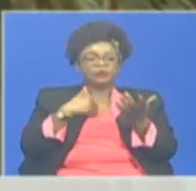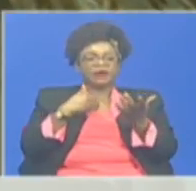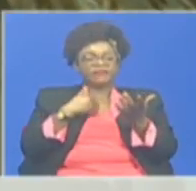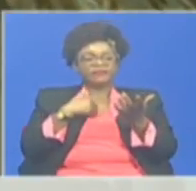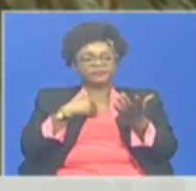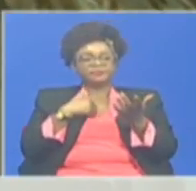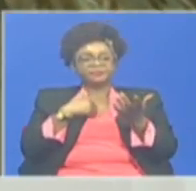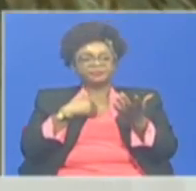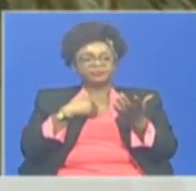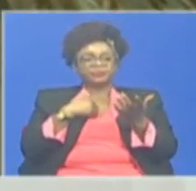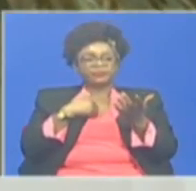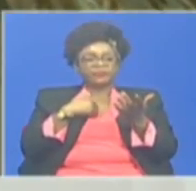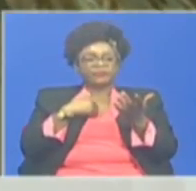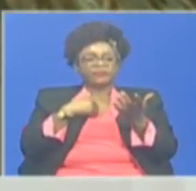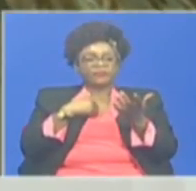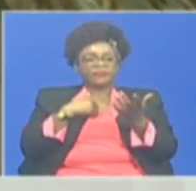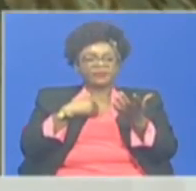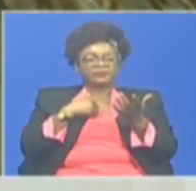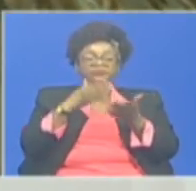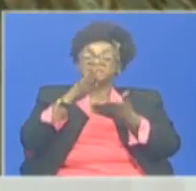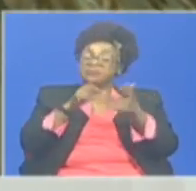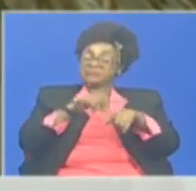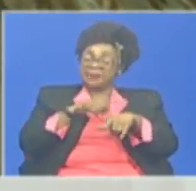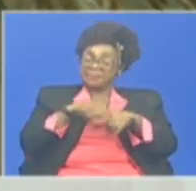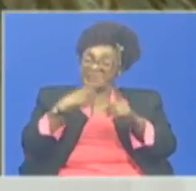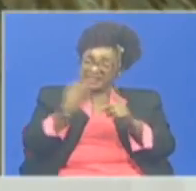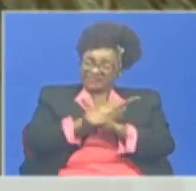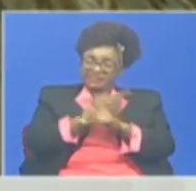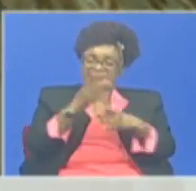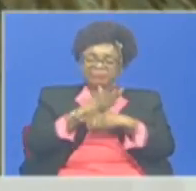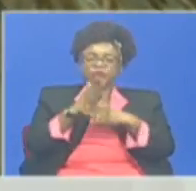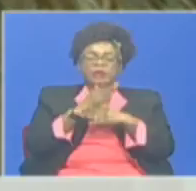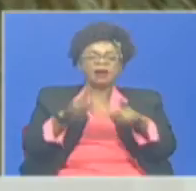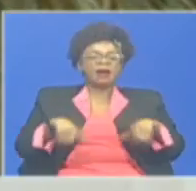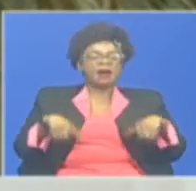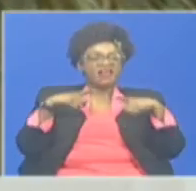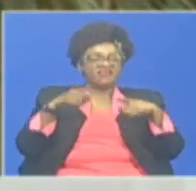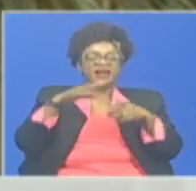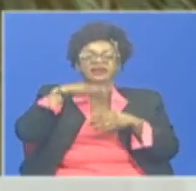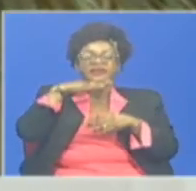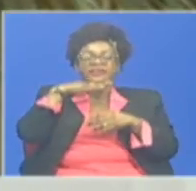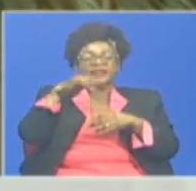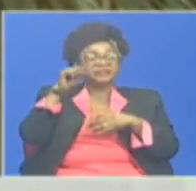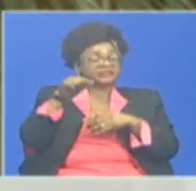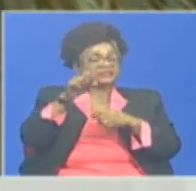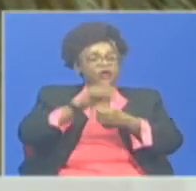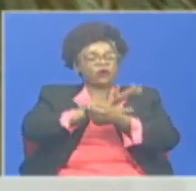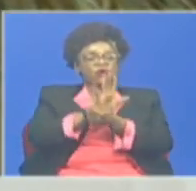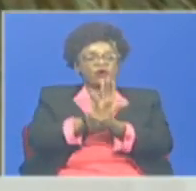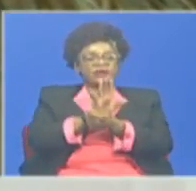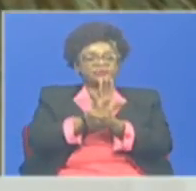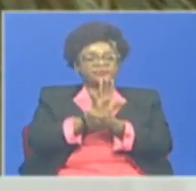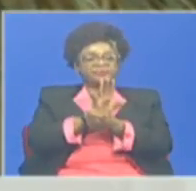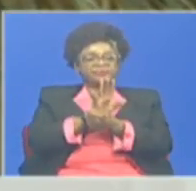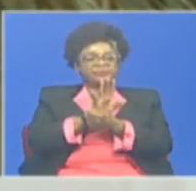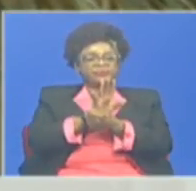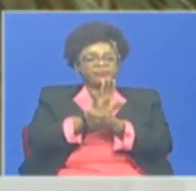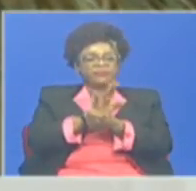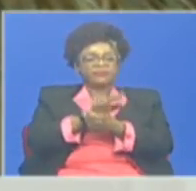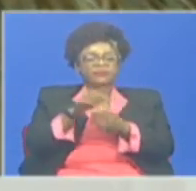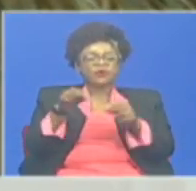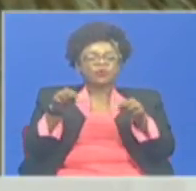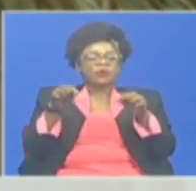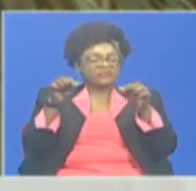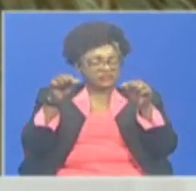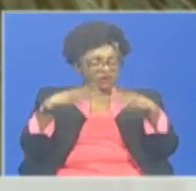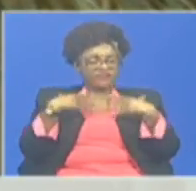let me just take that again. Now, sometimes the difference between life and death in this pandemic is the quality of healthcare